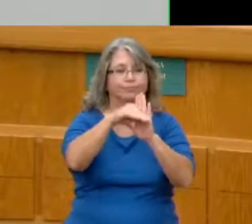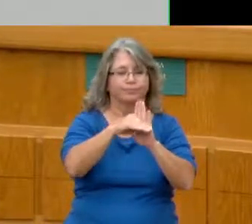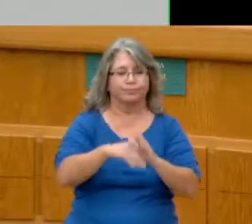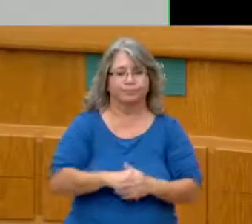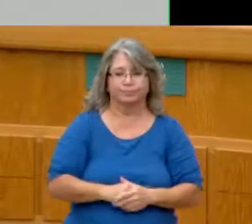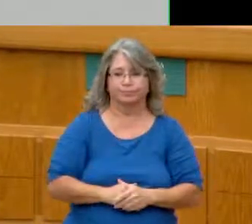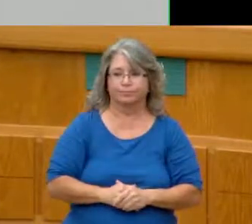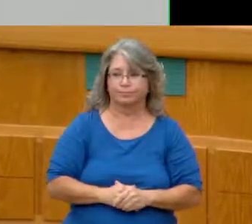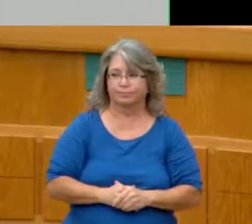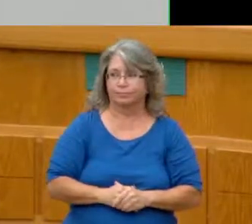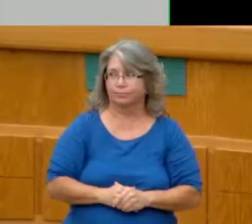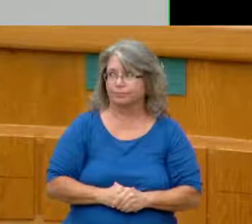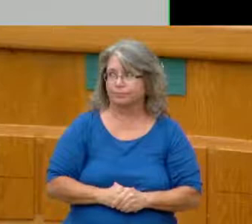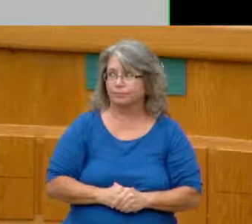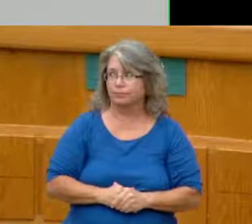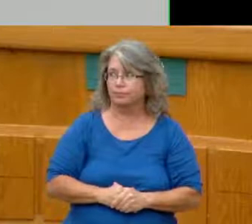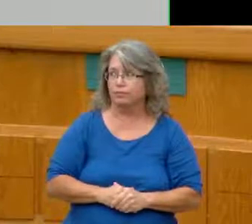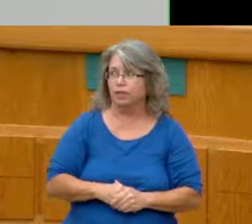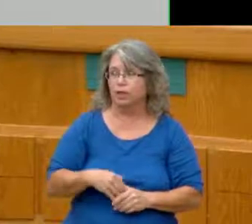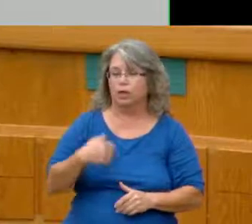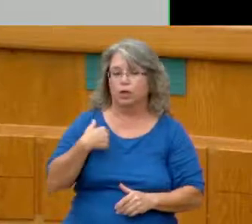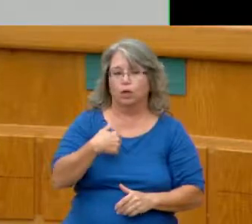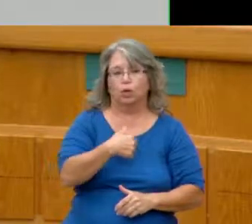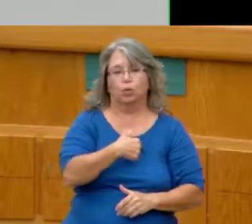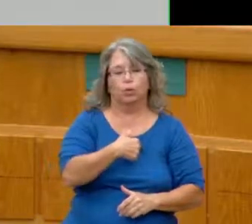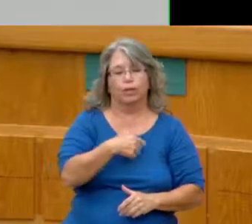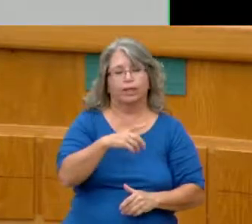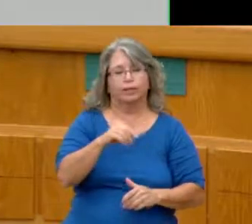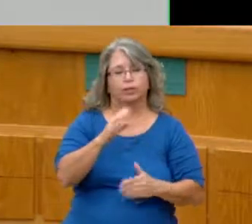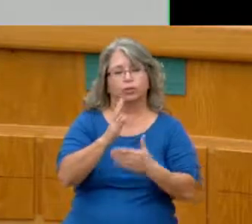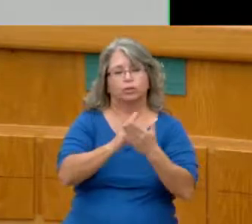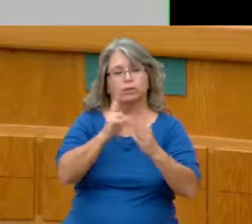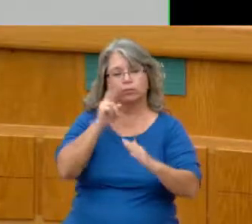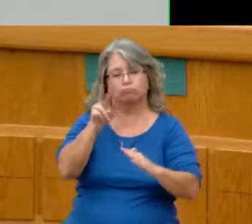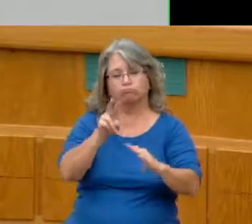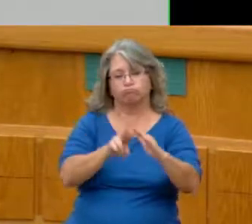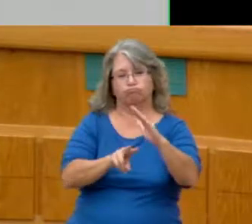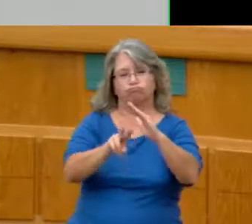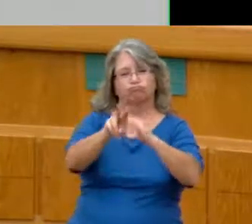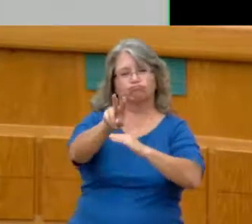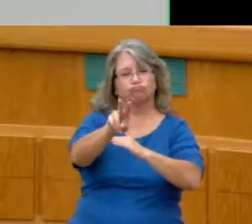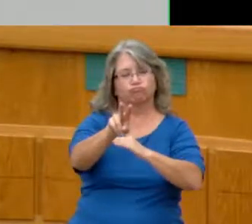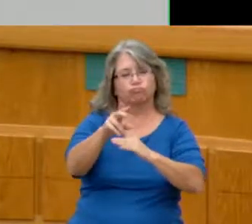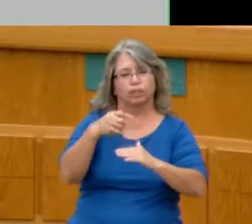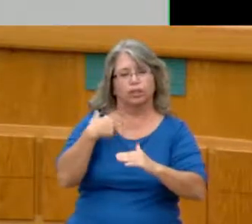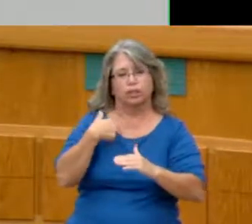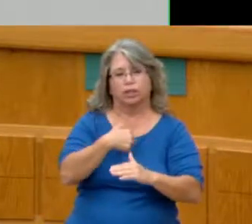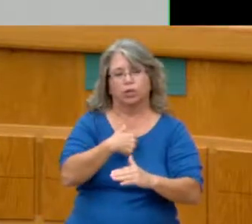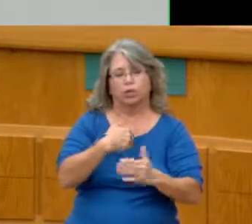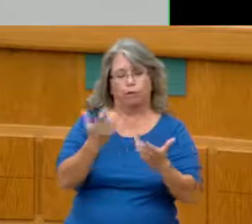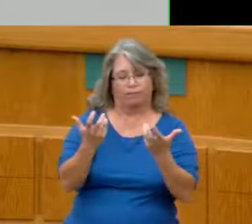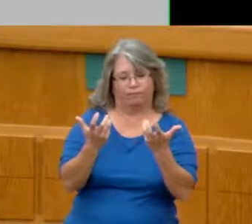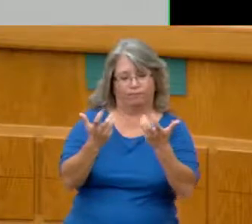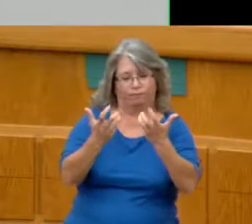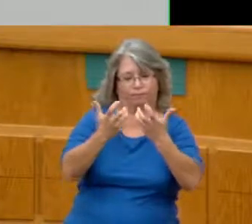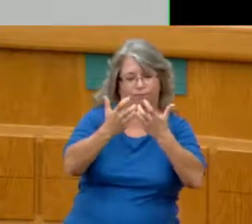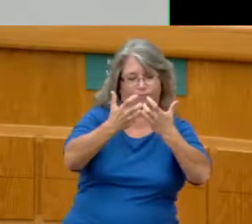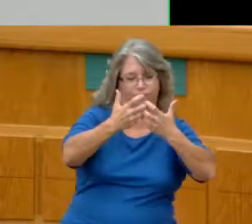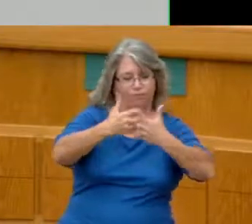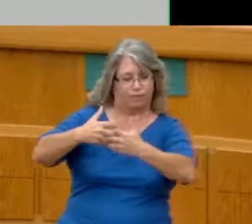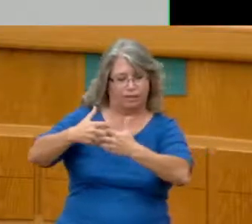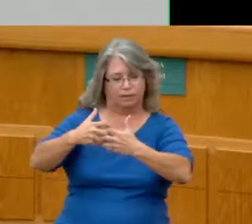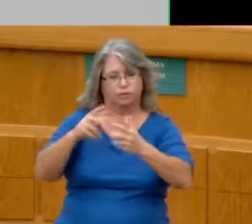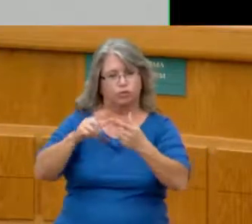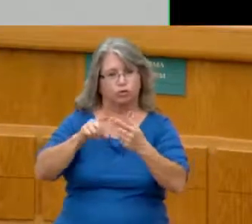Okay, we do model projections to parameterize the model. We fit it to the actual data. This is a graphic that shows